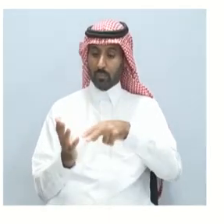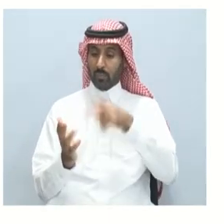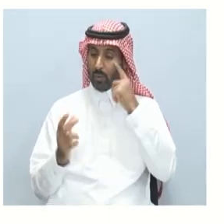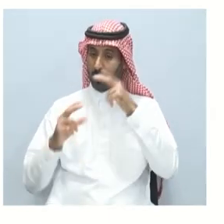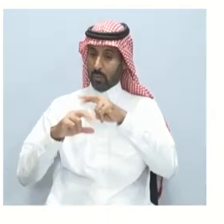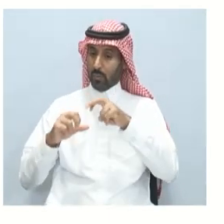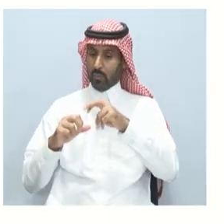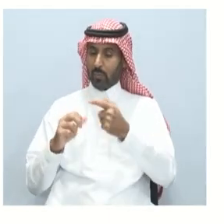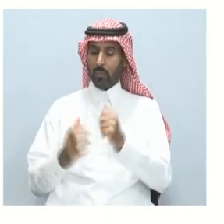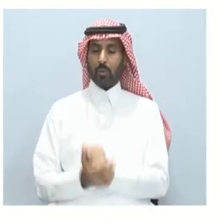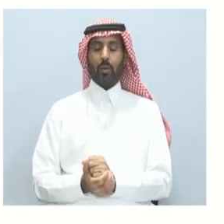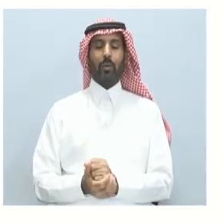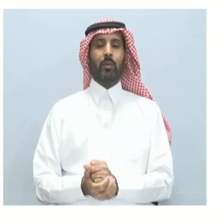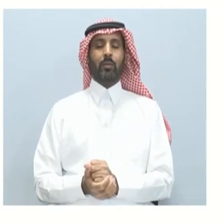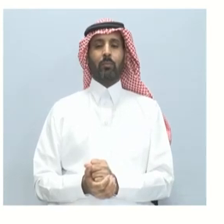find out.